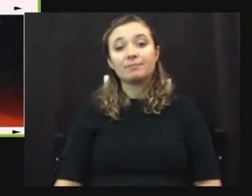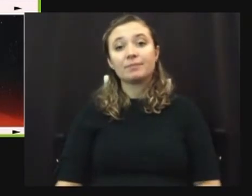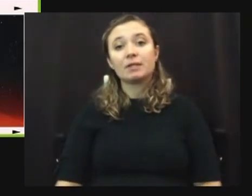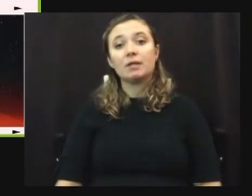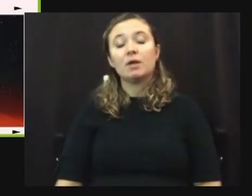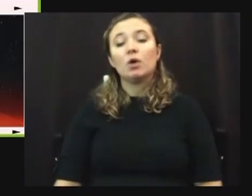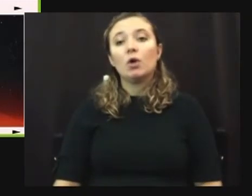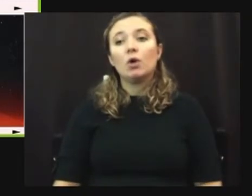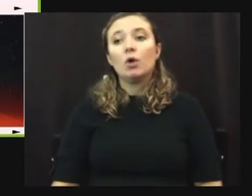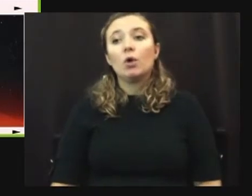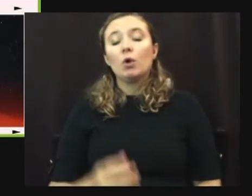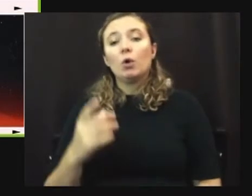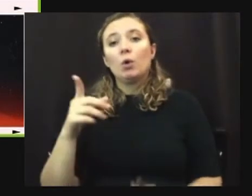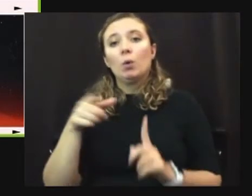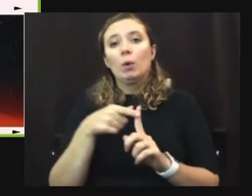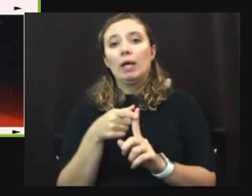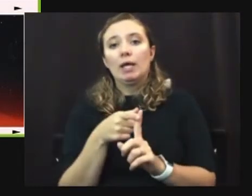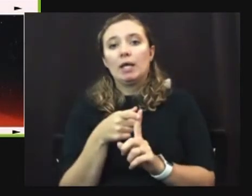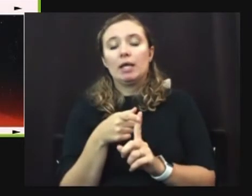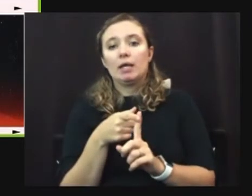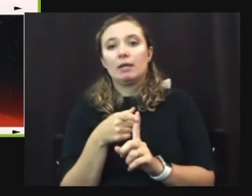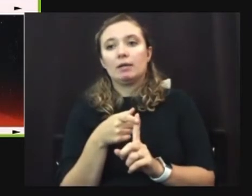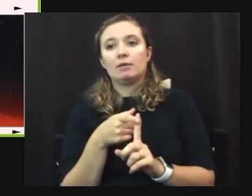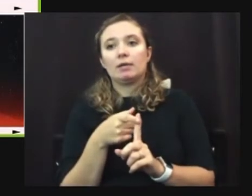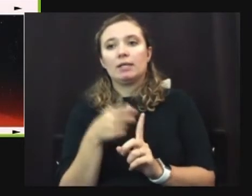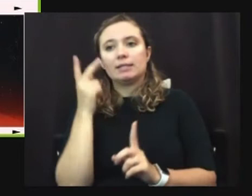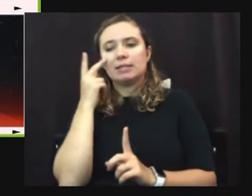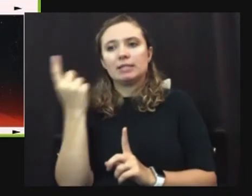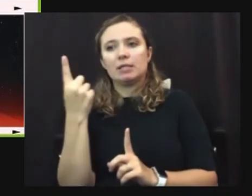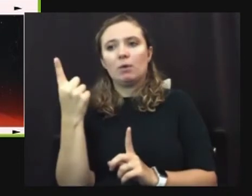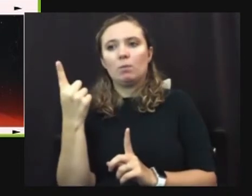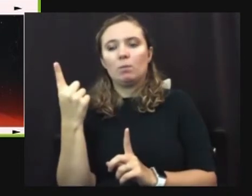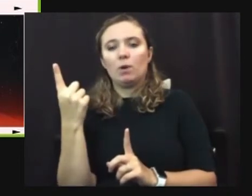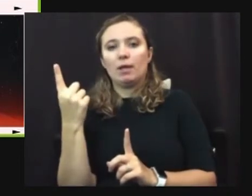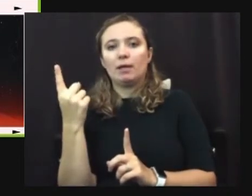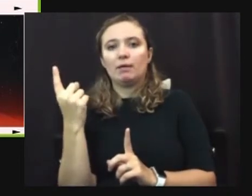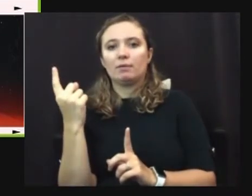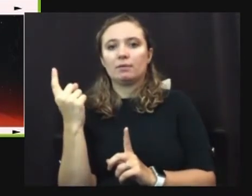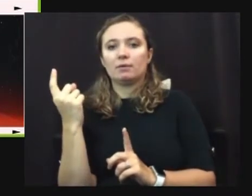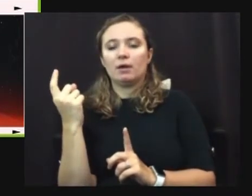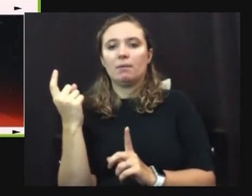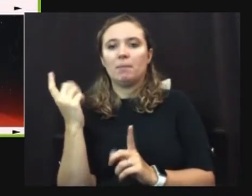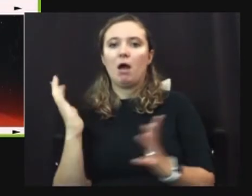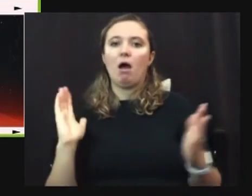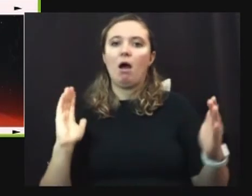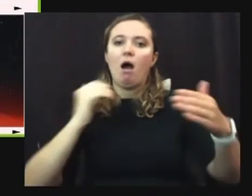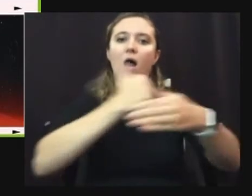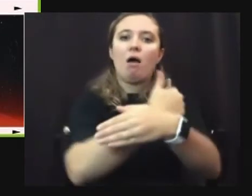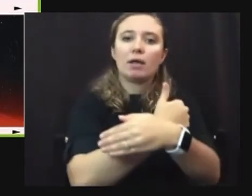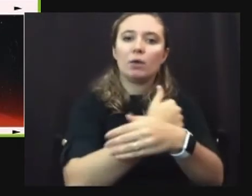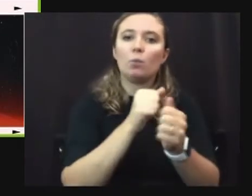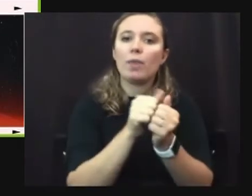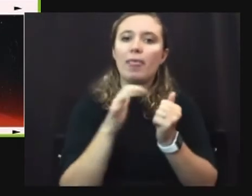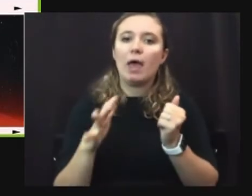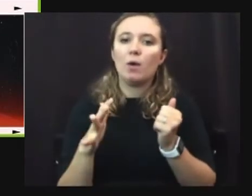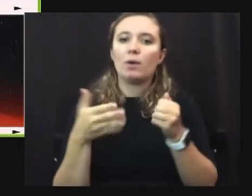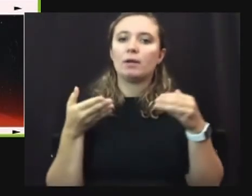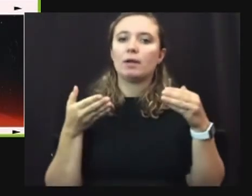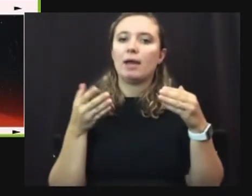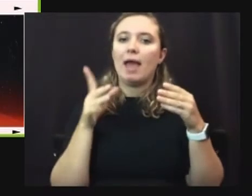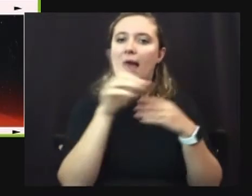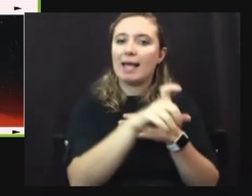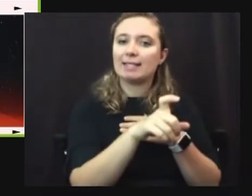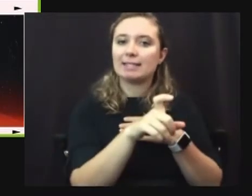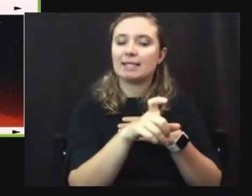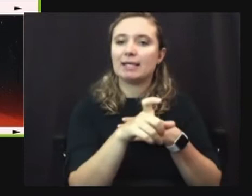giving another person a hug without asking first, you know, and they just